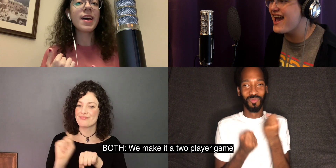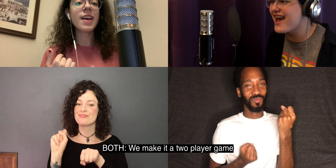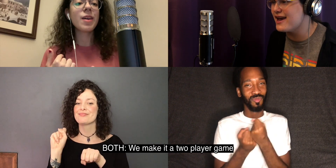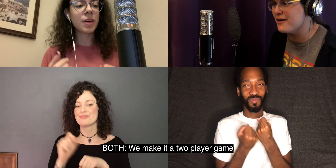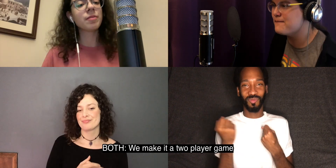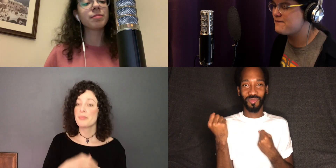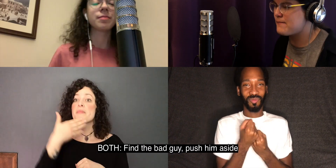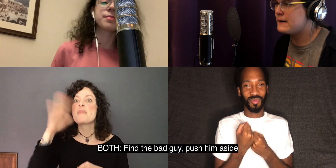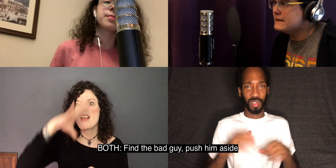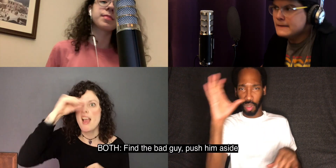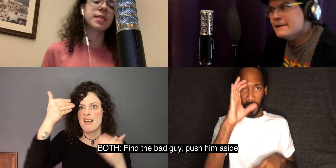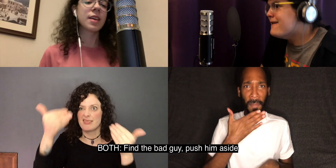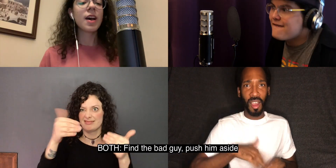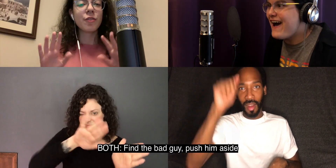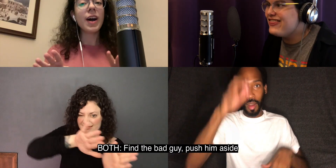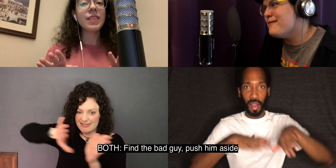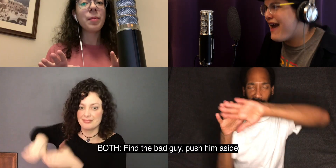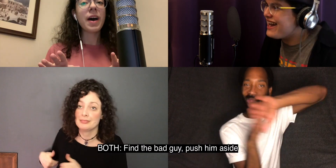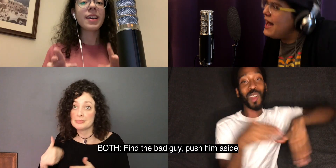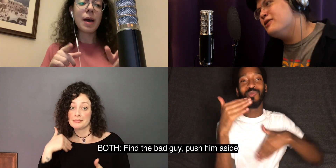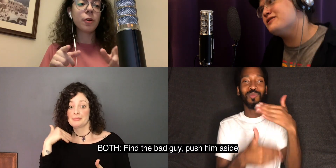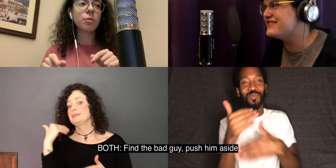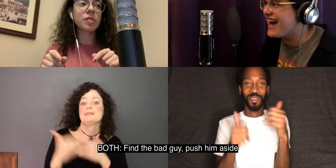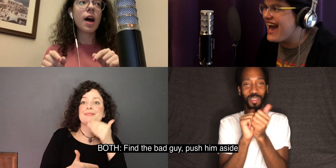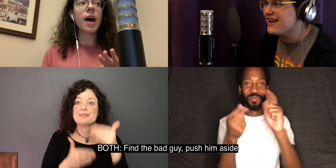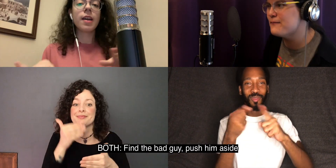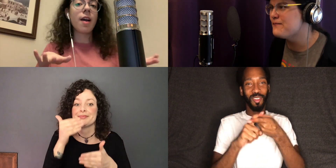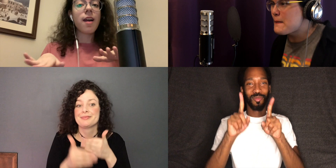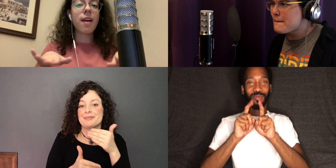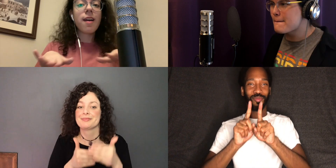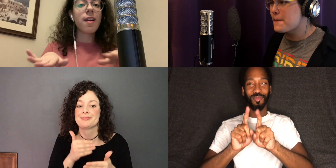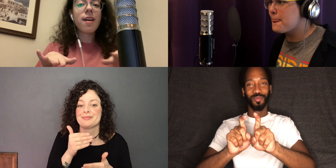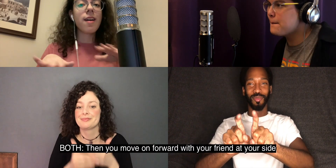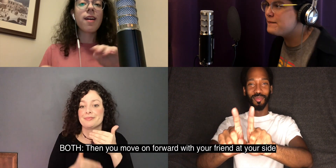two-player game. Find the bad guy, push him aside.